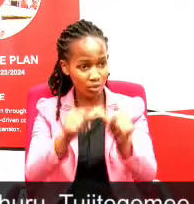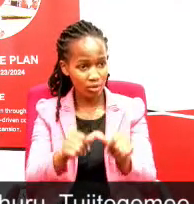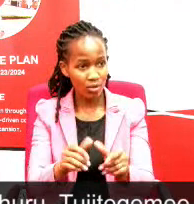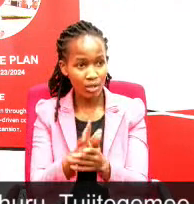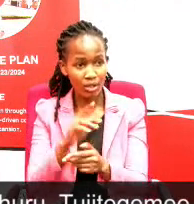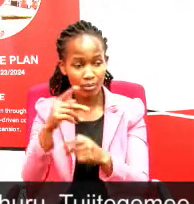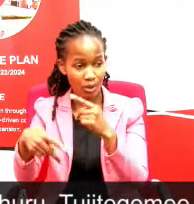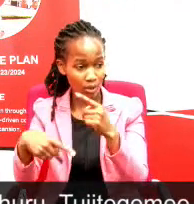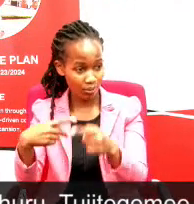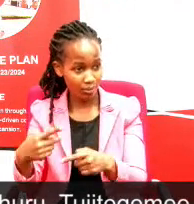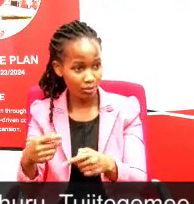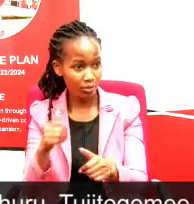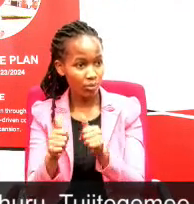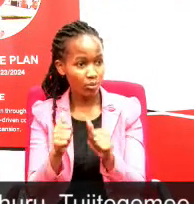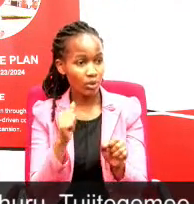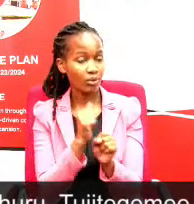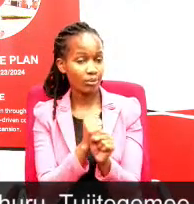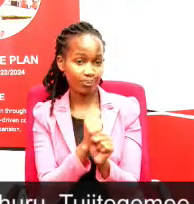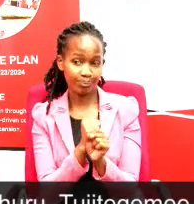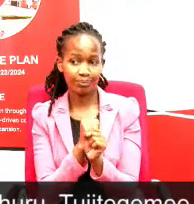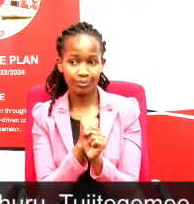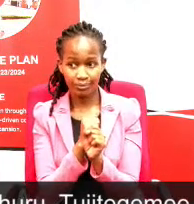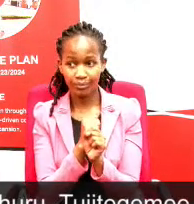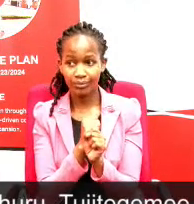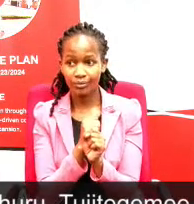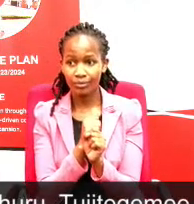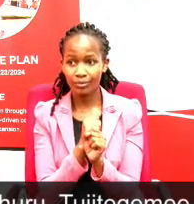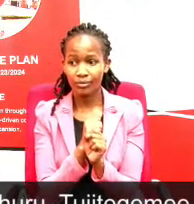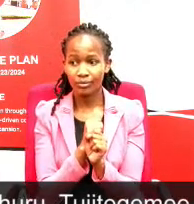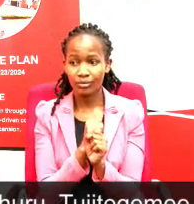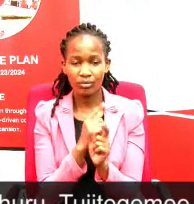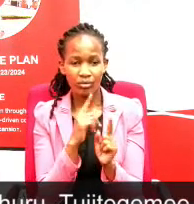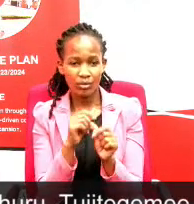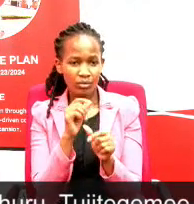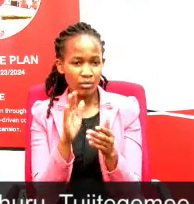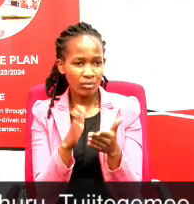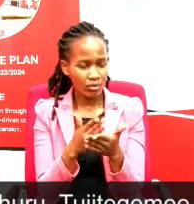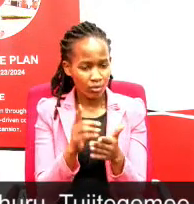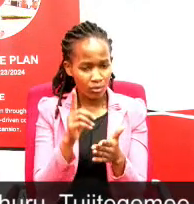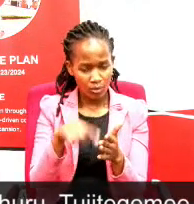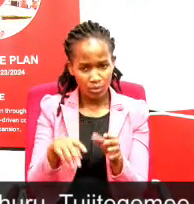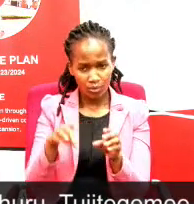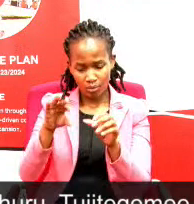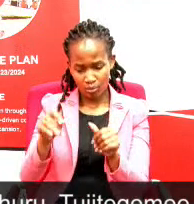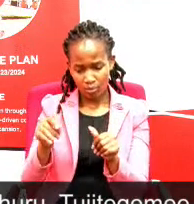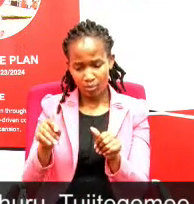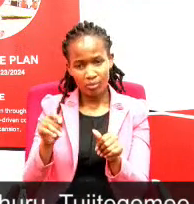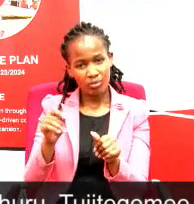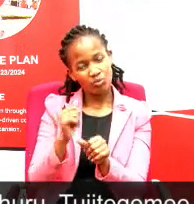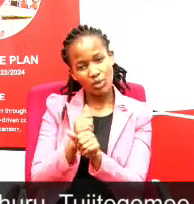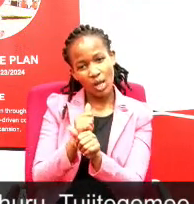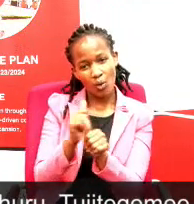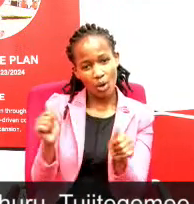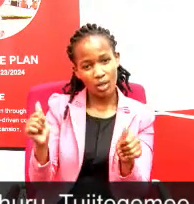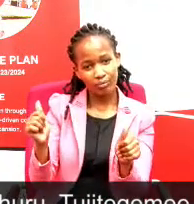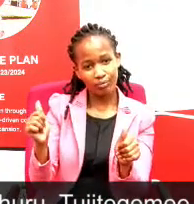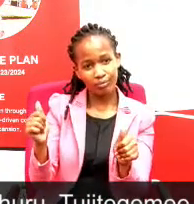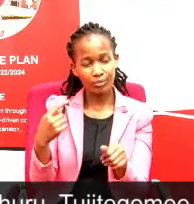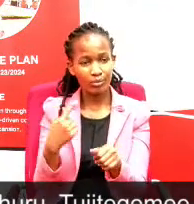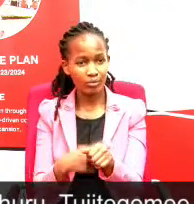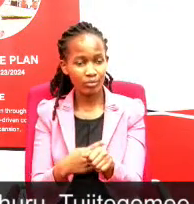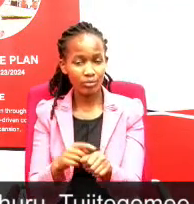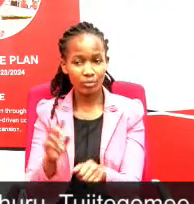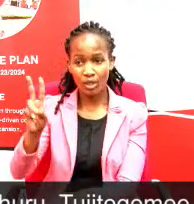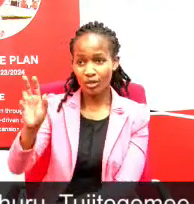that process that we are doing. Just to highlight some of the ones we've solved, we've done very well at the moment on